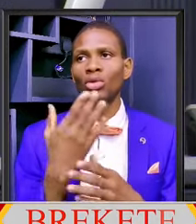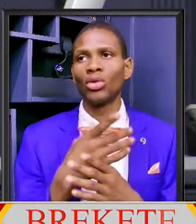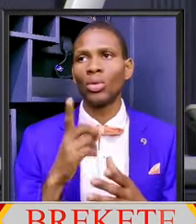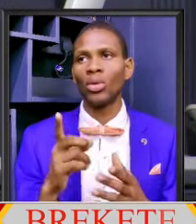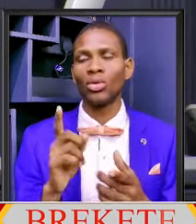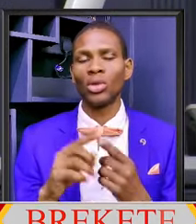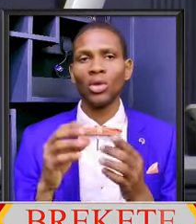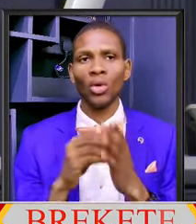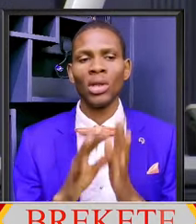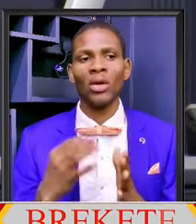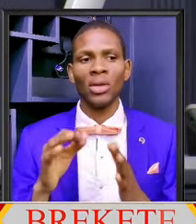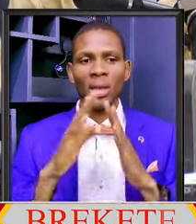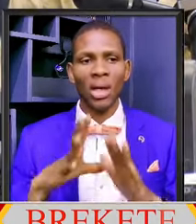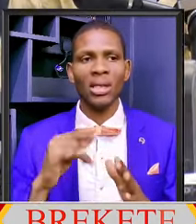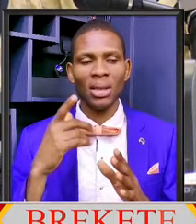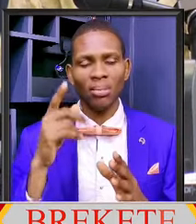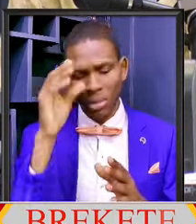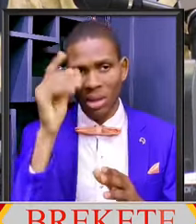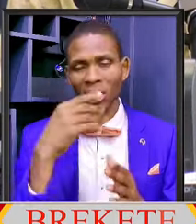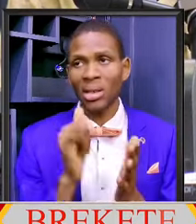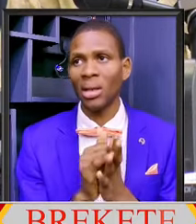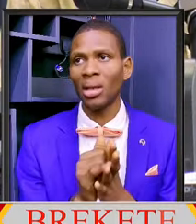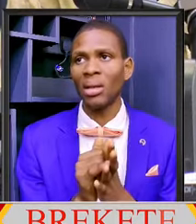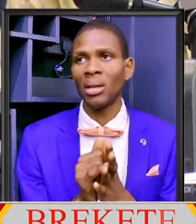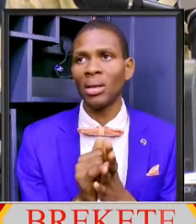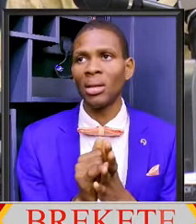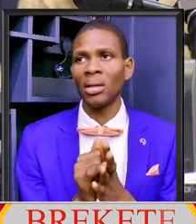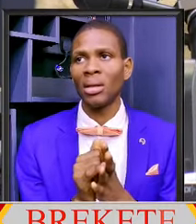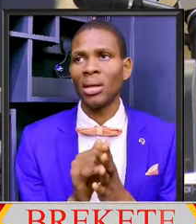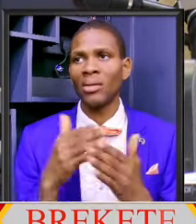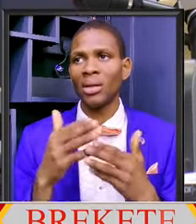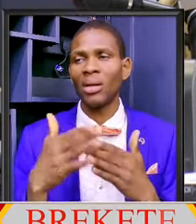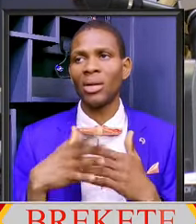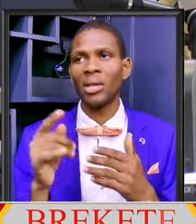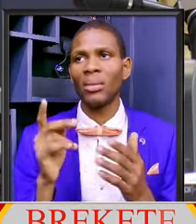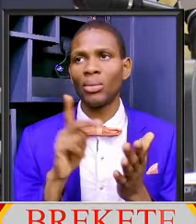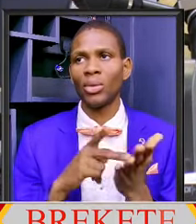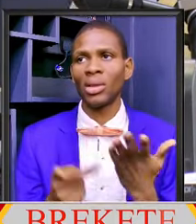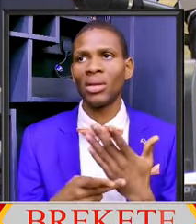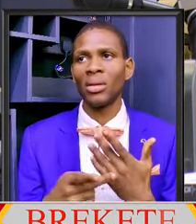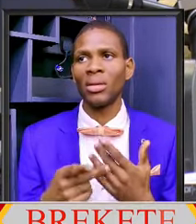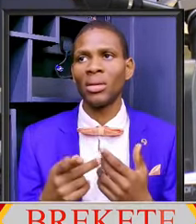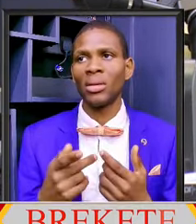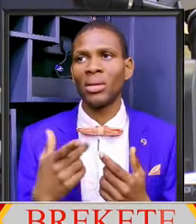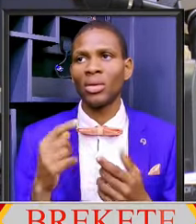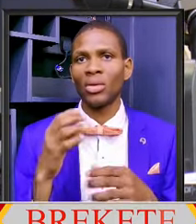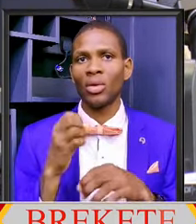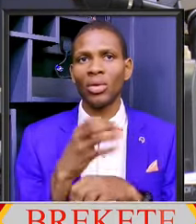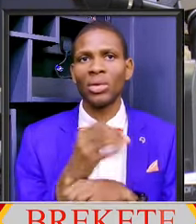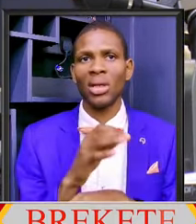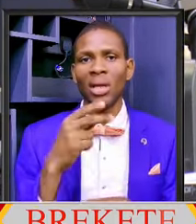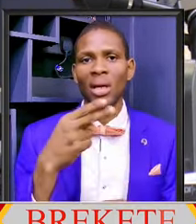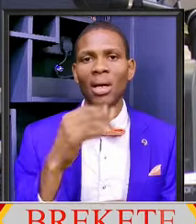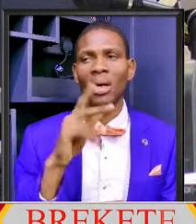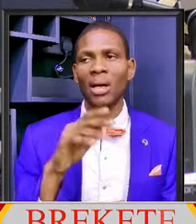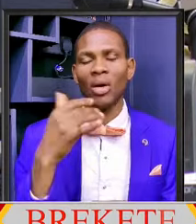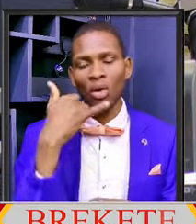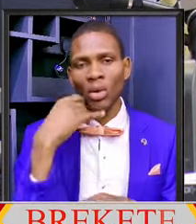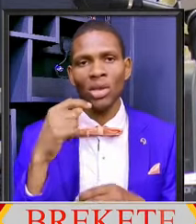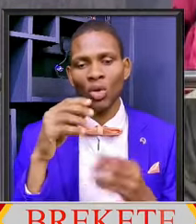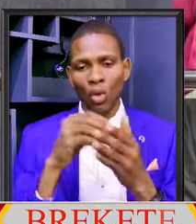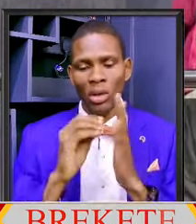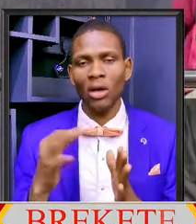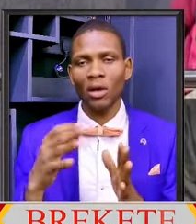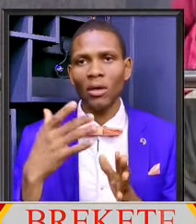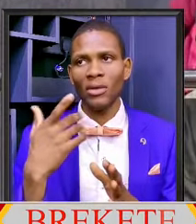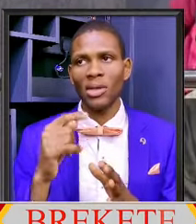owner of the house. And we hear say the man told her, say. The man, after the program that day, sir, consultant, I called the owner of the